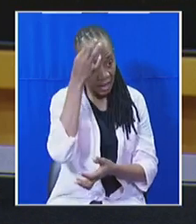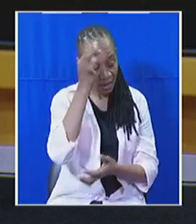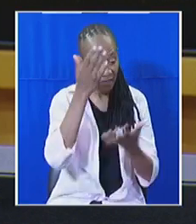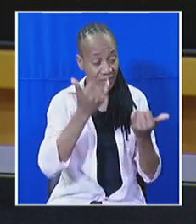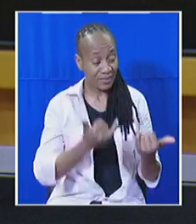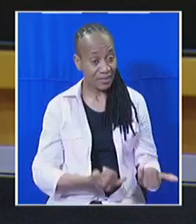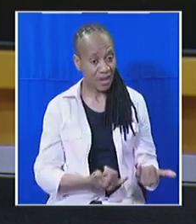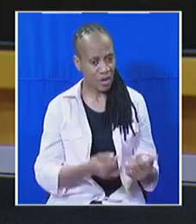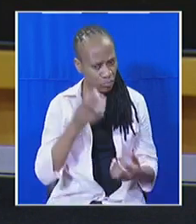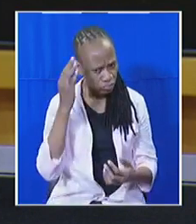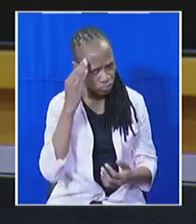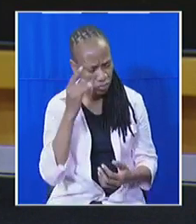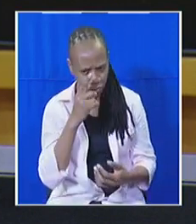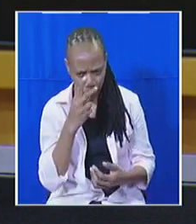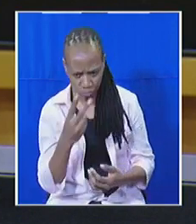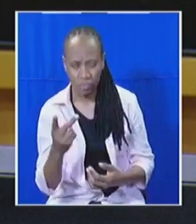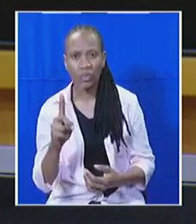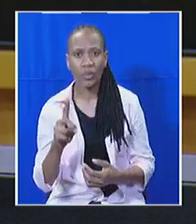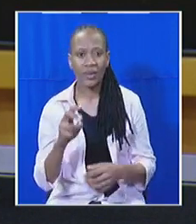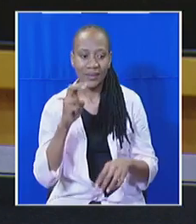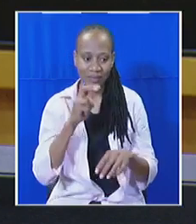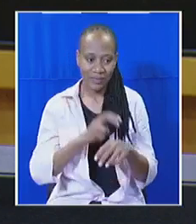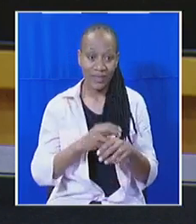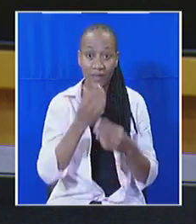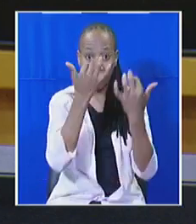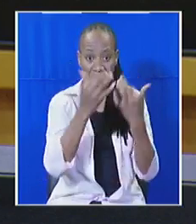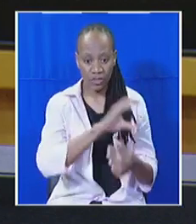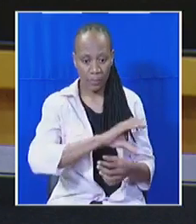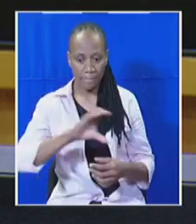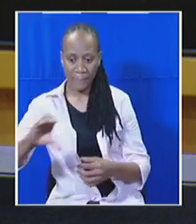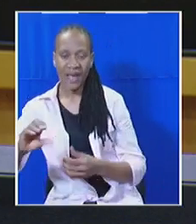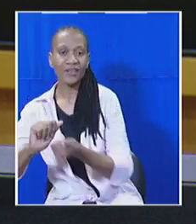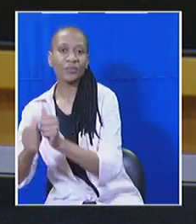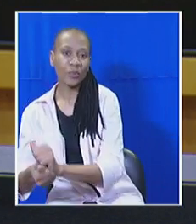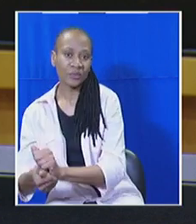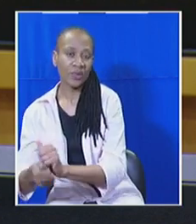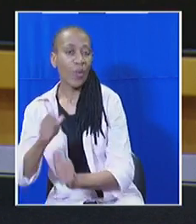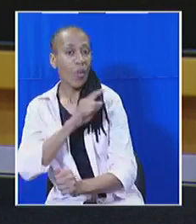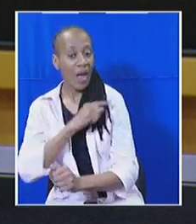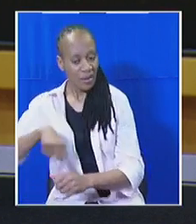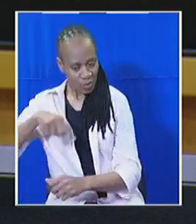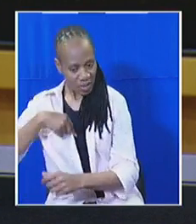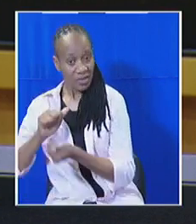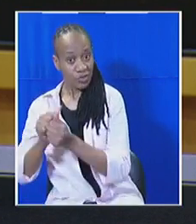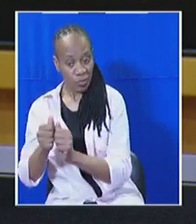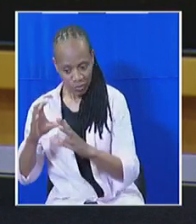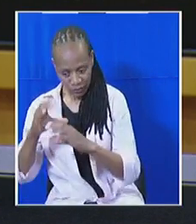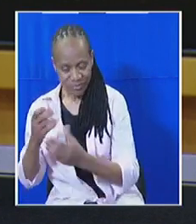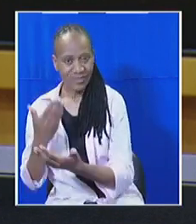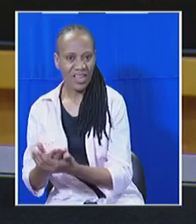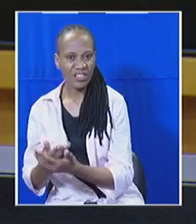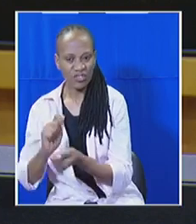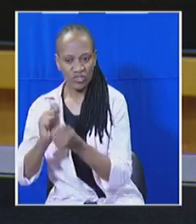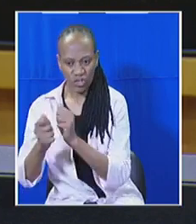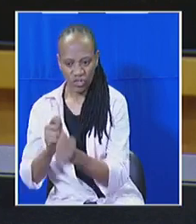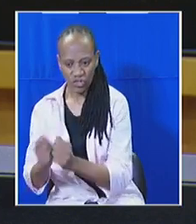that there is a need to reallocate that money back to sports in our endeavor to redefine the model for